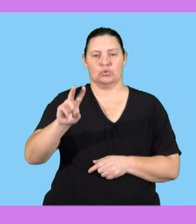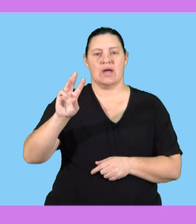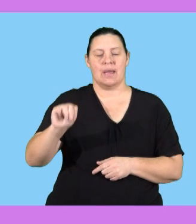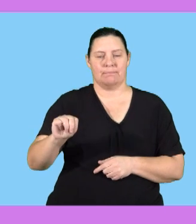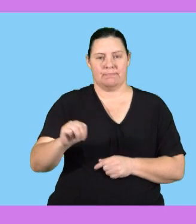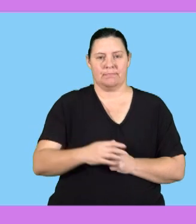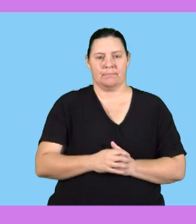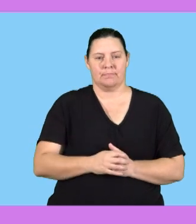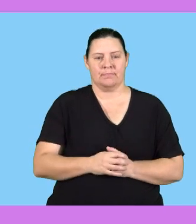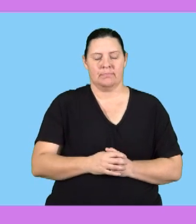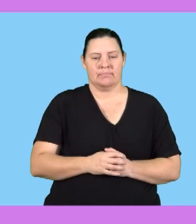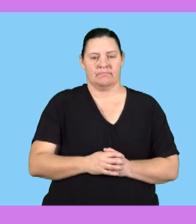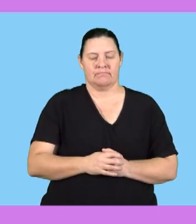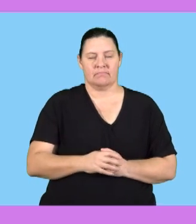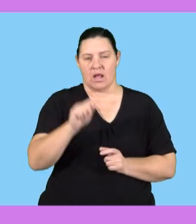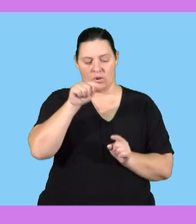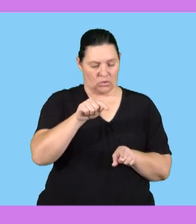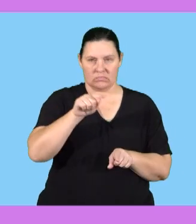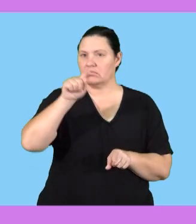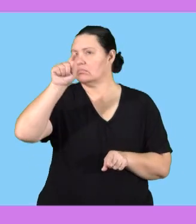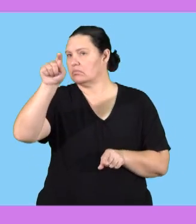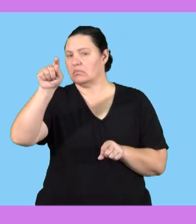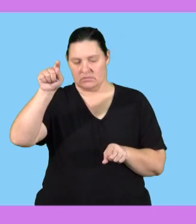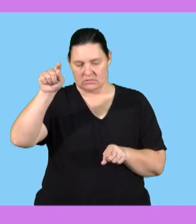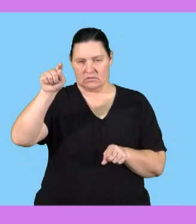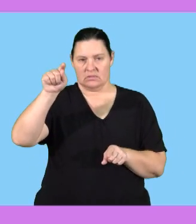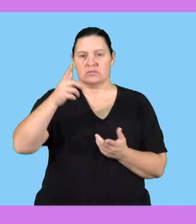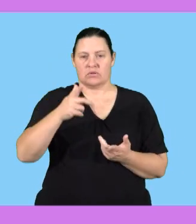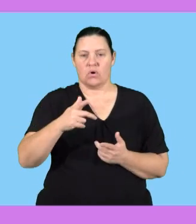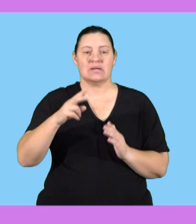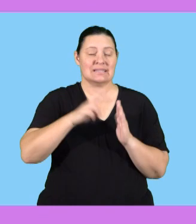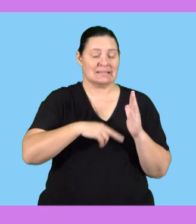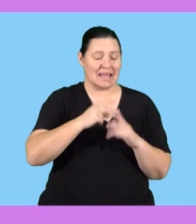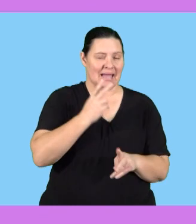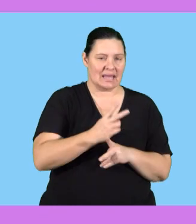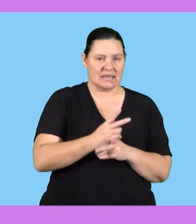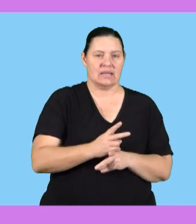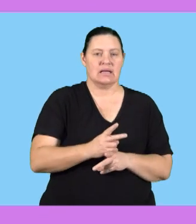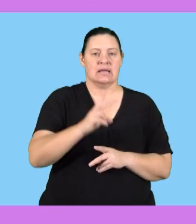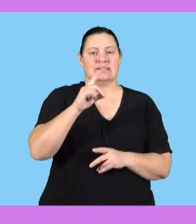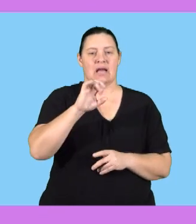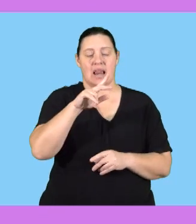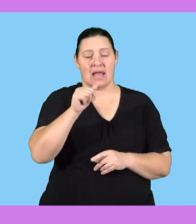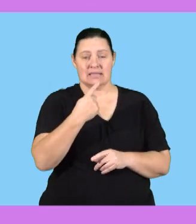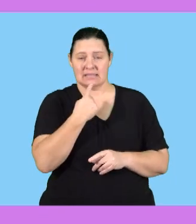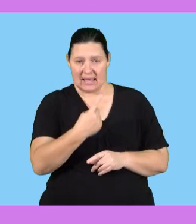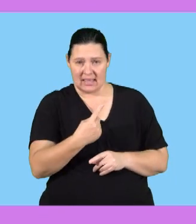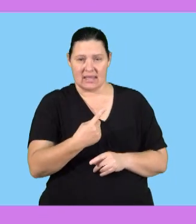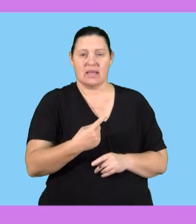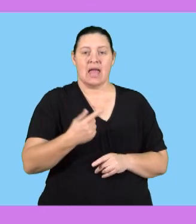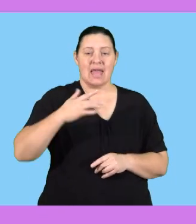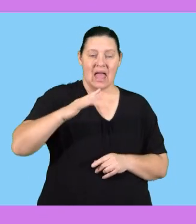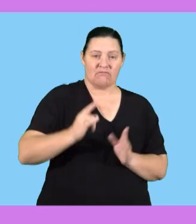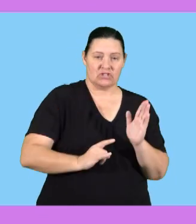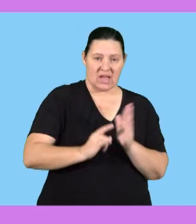1,562 meters. Right, so looking at this, it says, and I'm going to read the statement again, Mrs. DeHarley stated